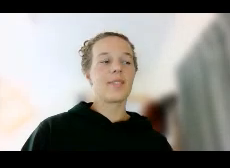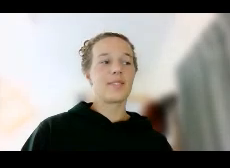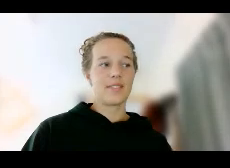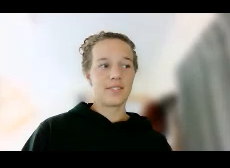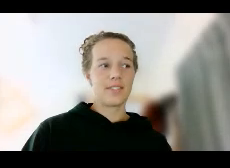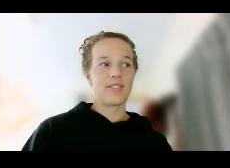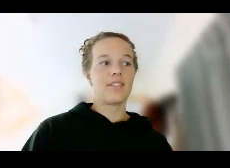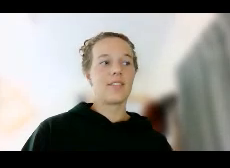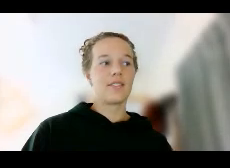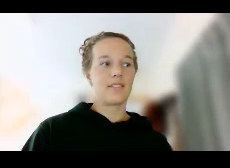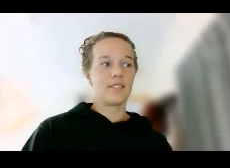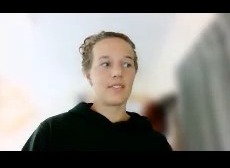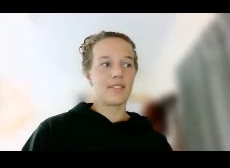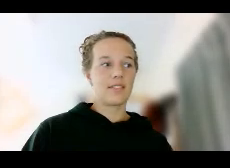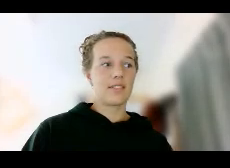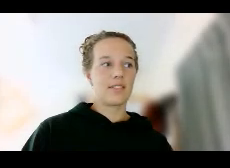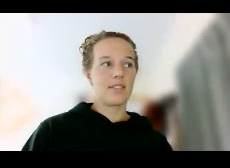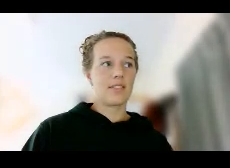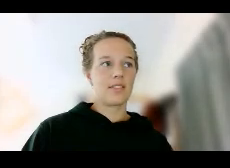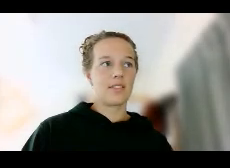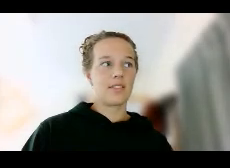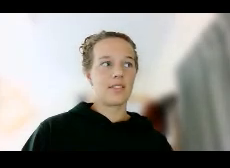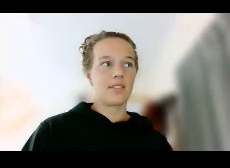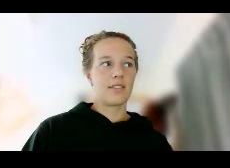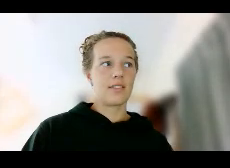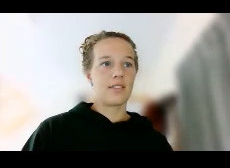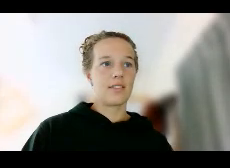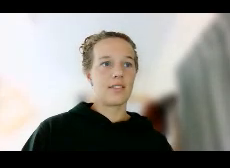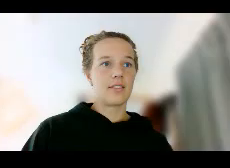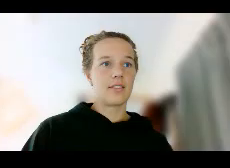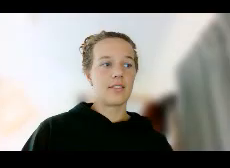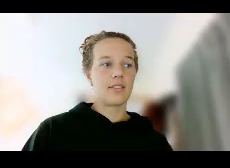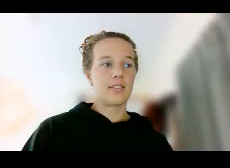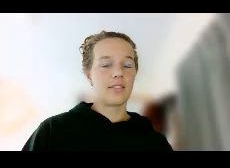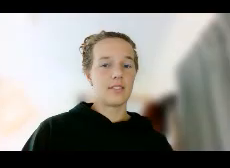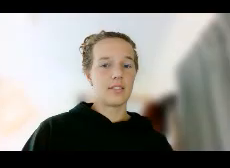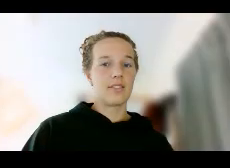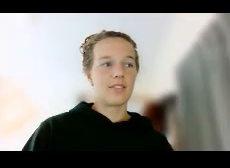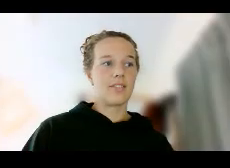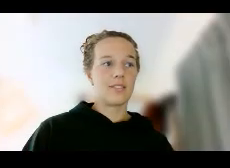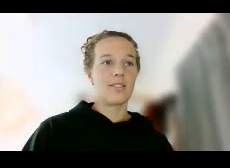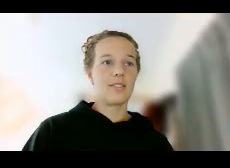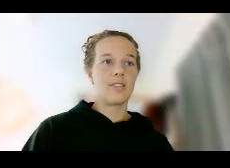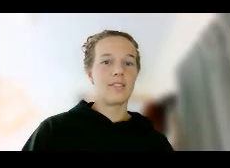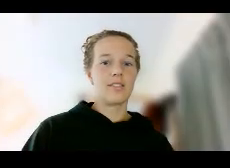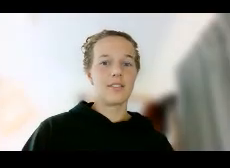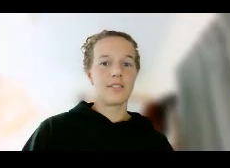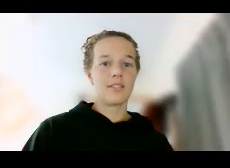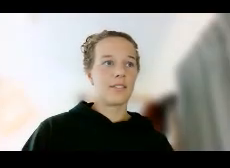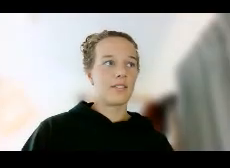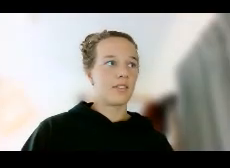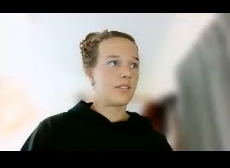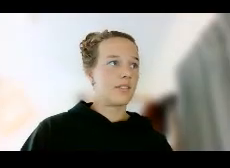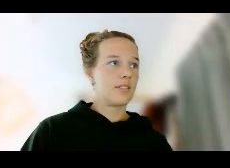stakes and adding additional other species in between on each of these terraces.